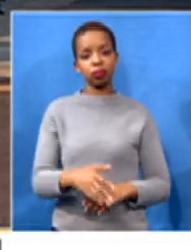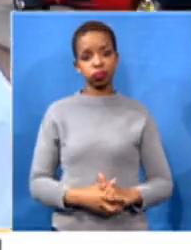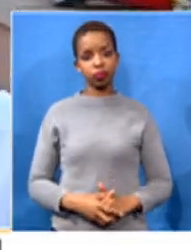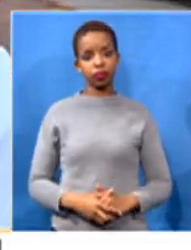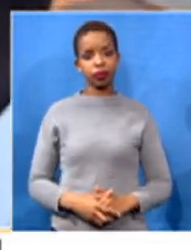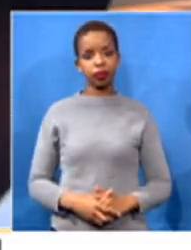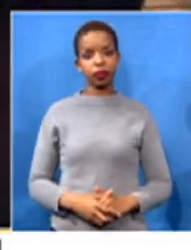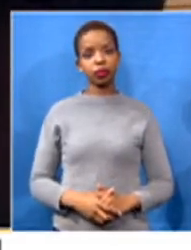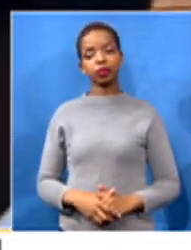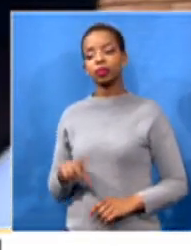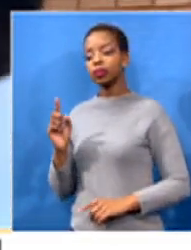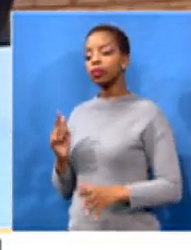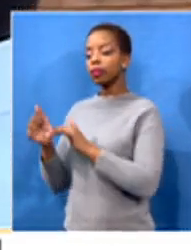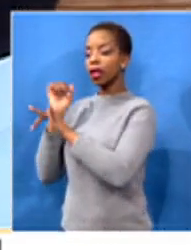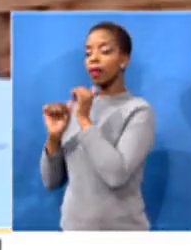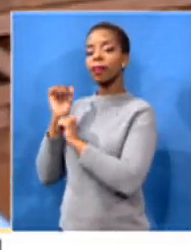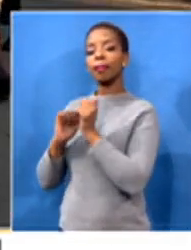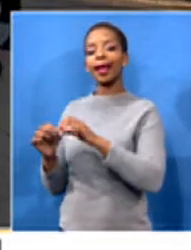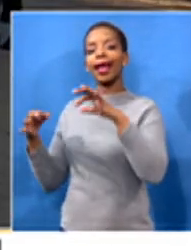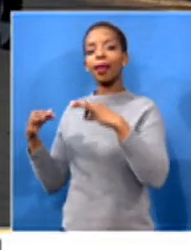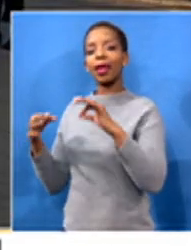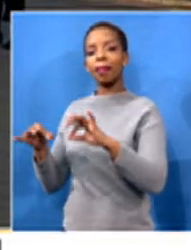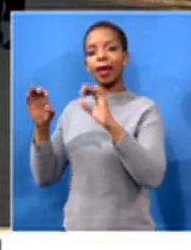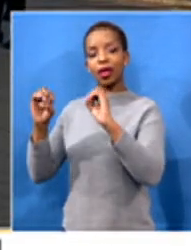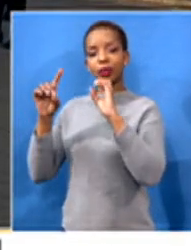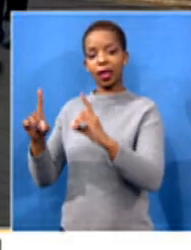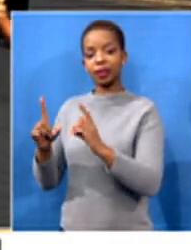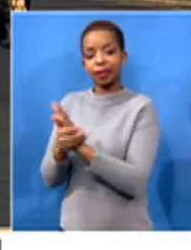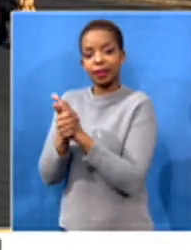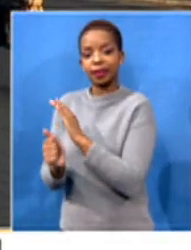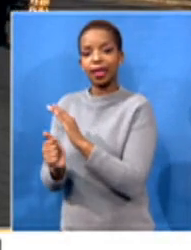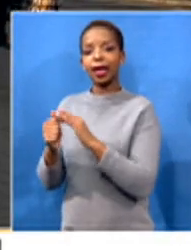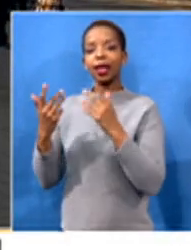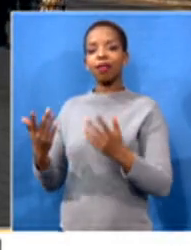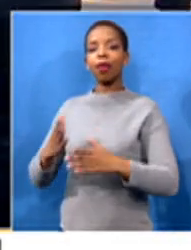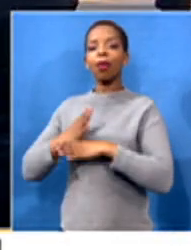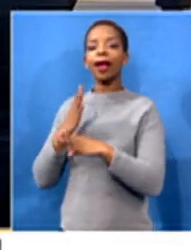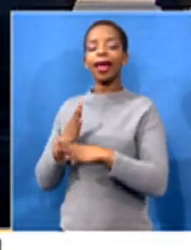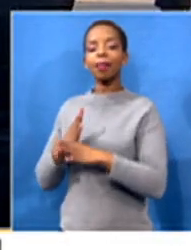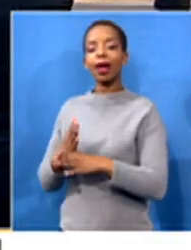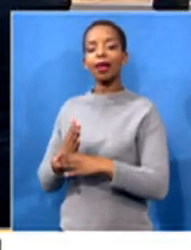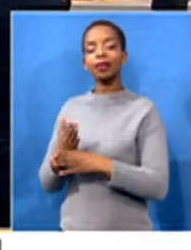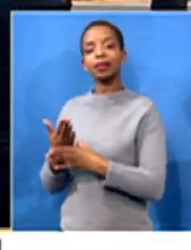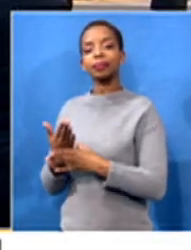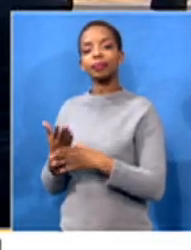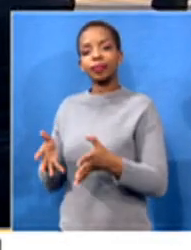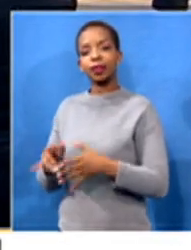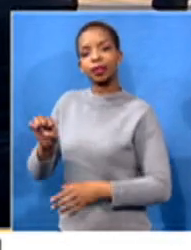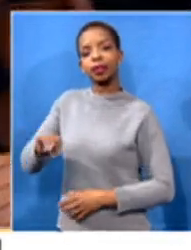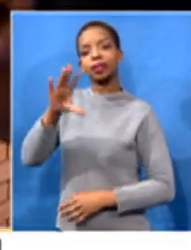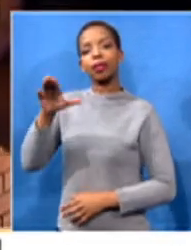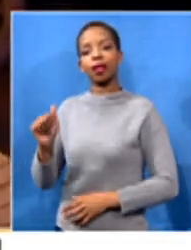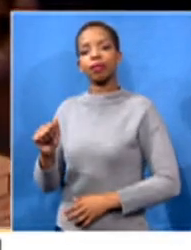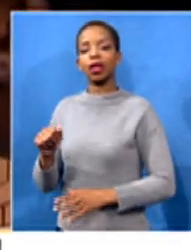the paper, Education and Skills for the Economy and Links to Labour Markets in South Africa, what would you say, Dr.